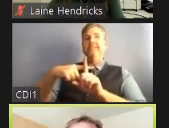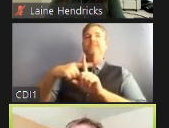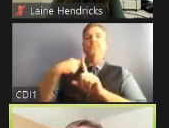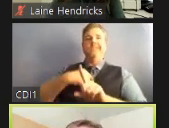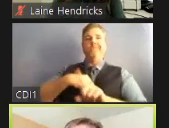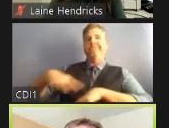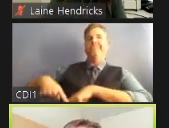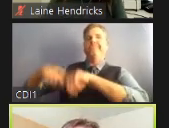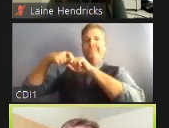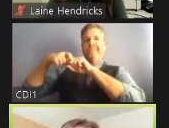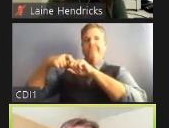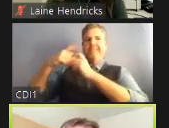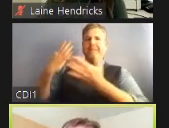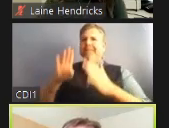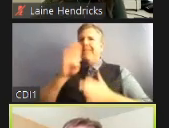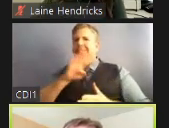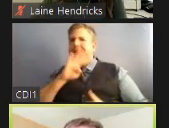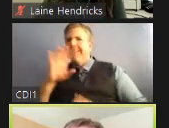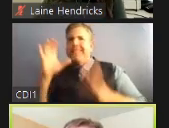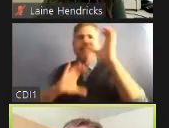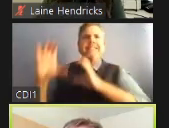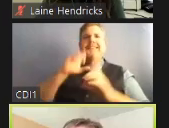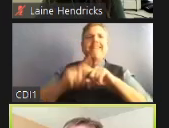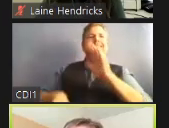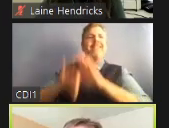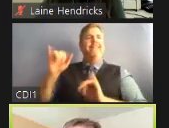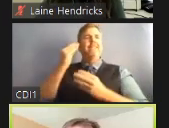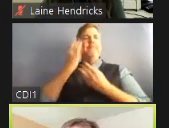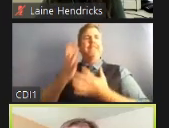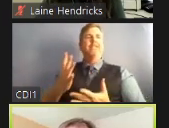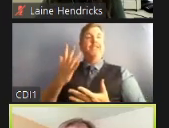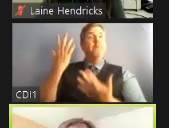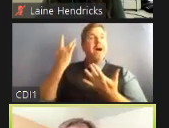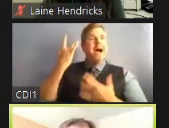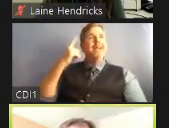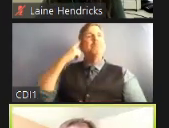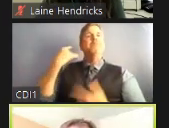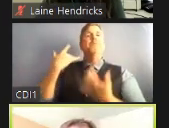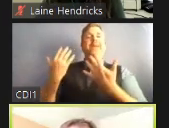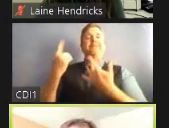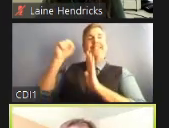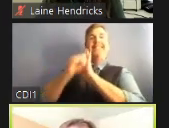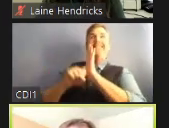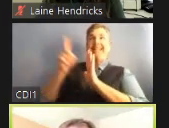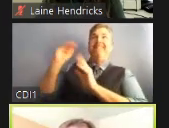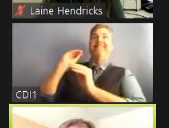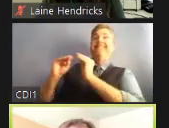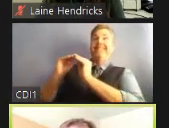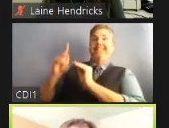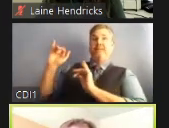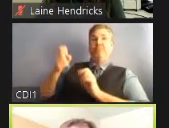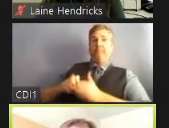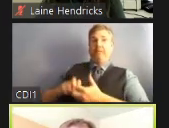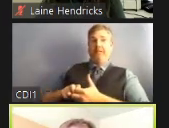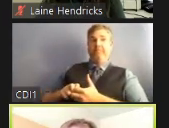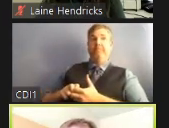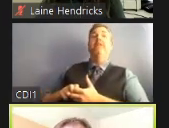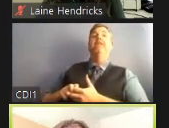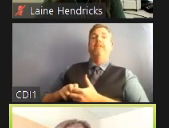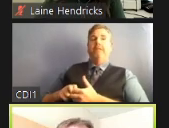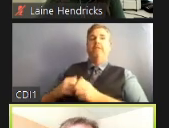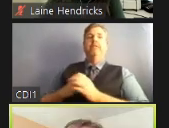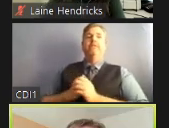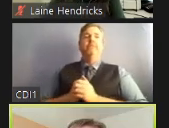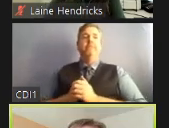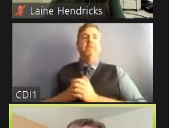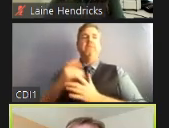That's been frozen because we're waiting for the state to fix the data issue so that we are more confident in both the